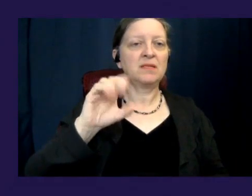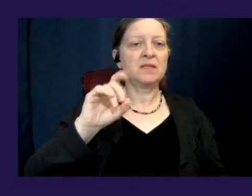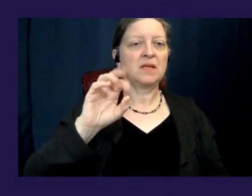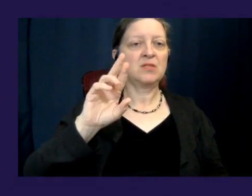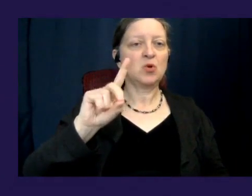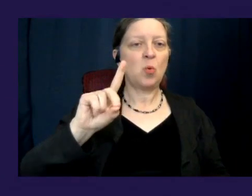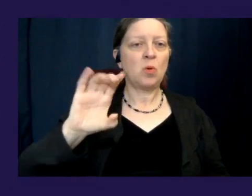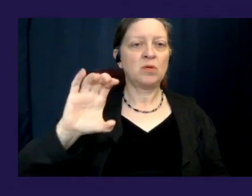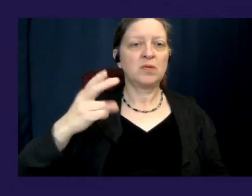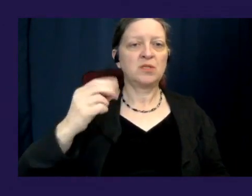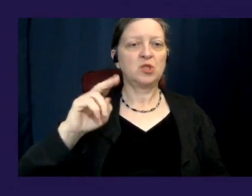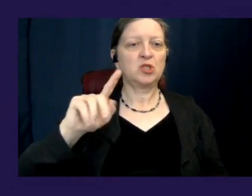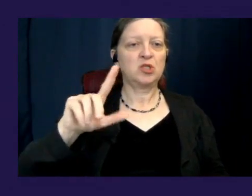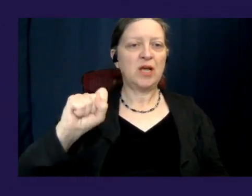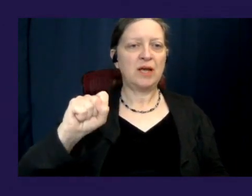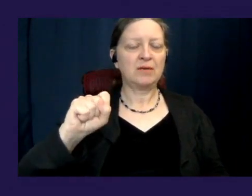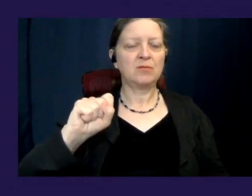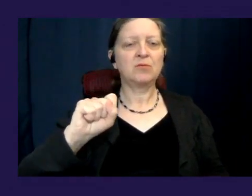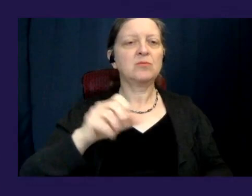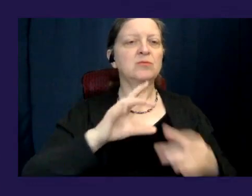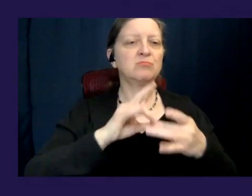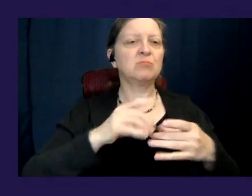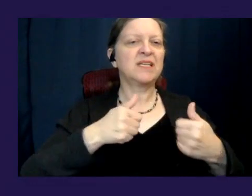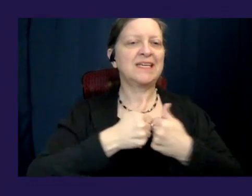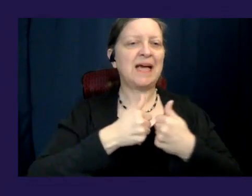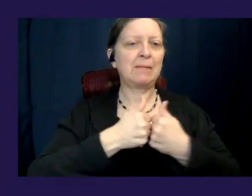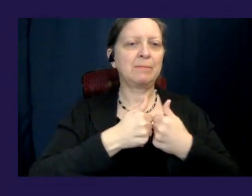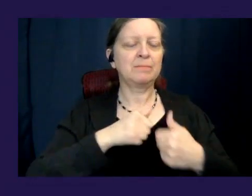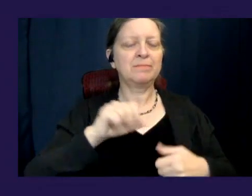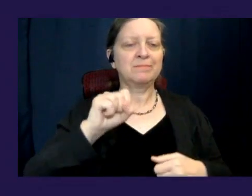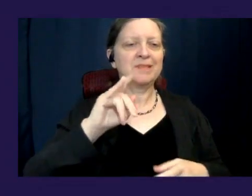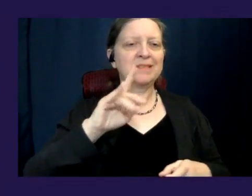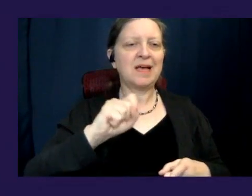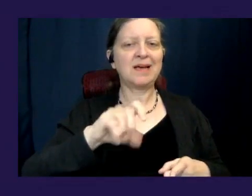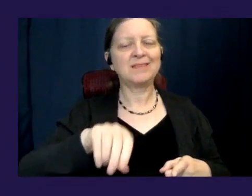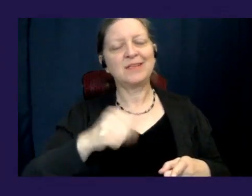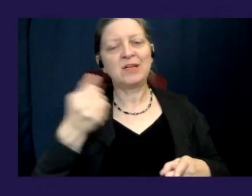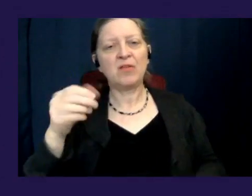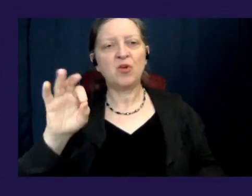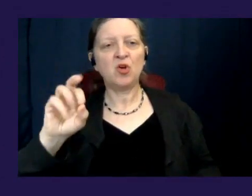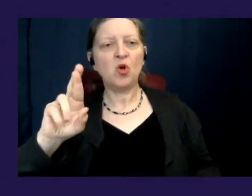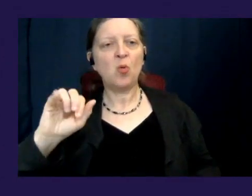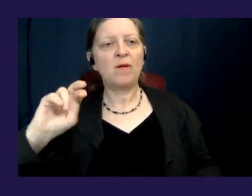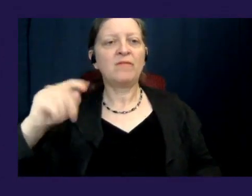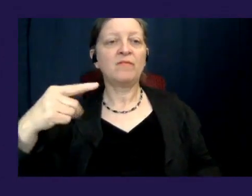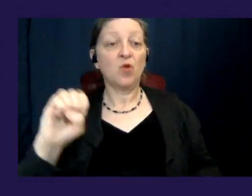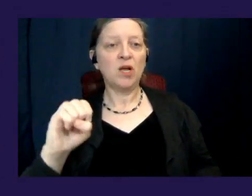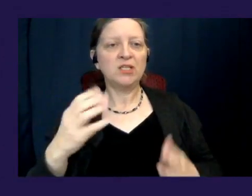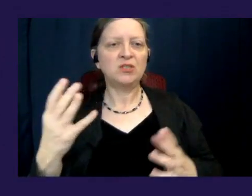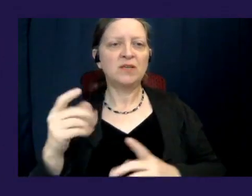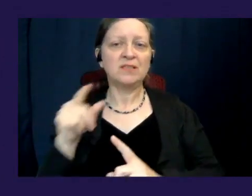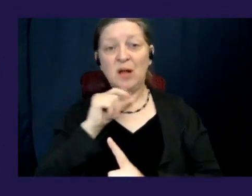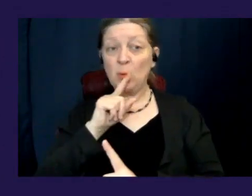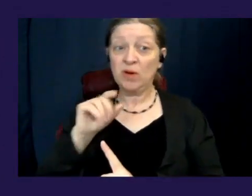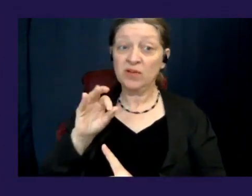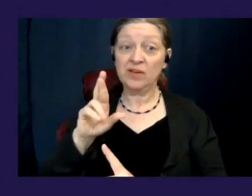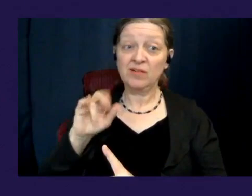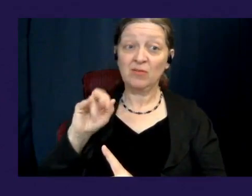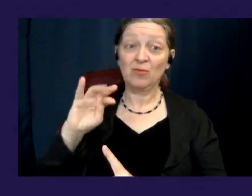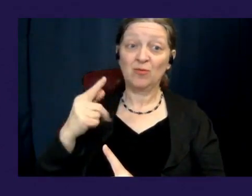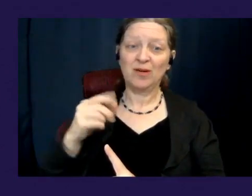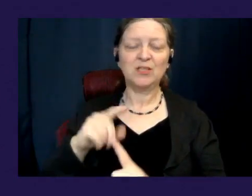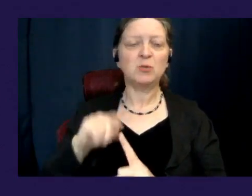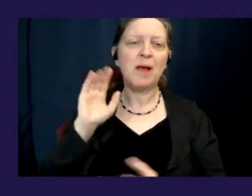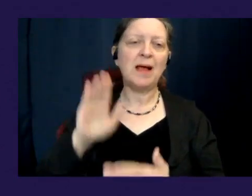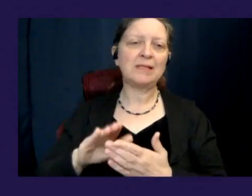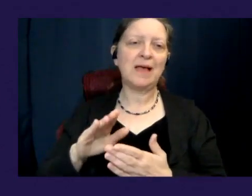to more fringe, what are not really fringe, but they're just less well known. Thank you. Thanks for that,